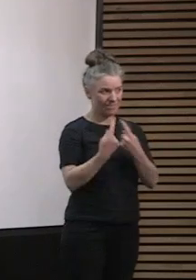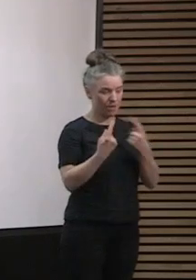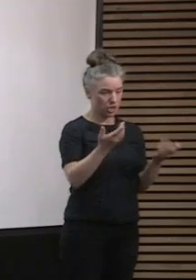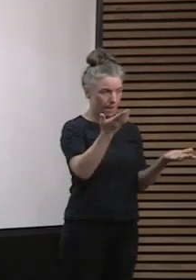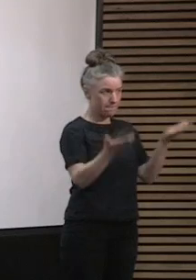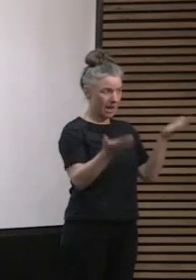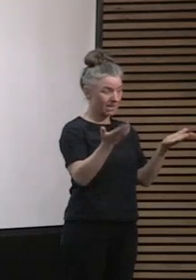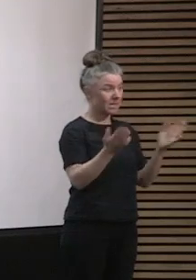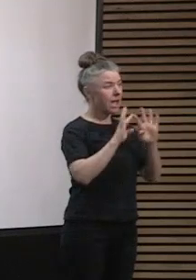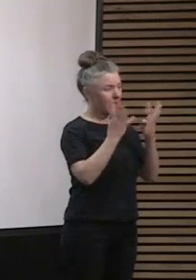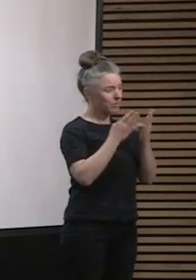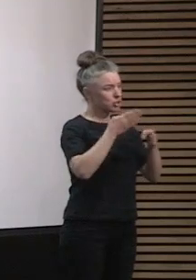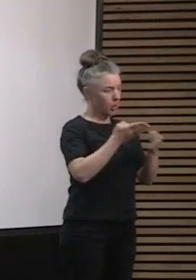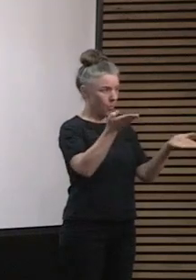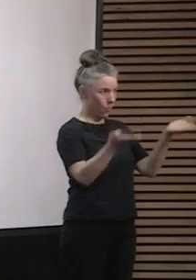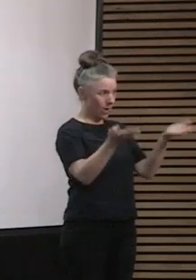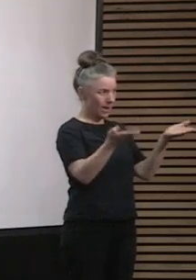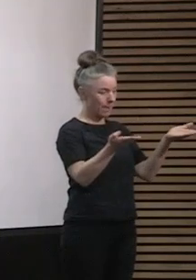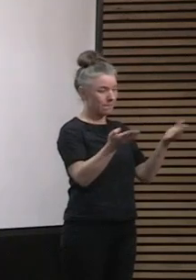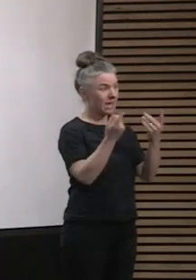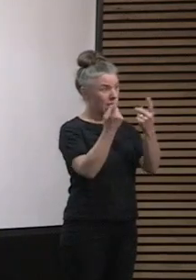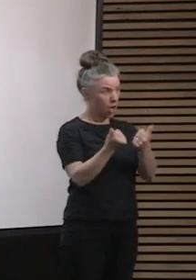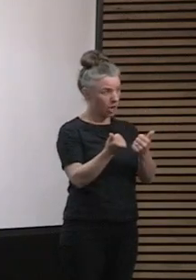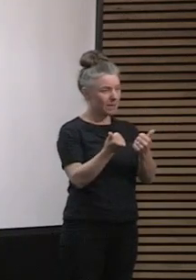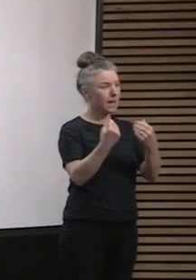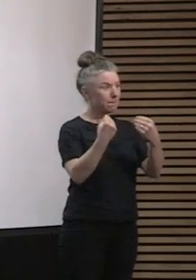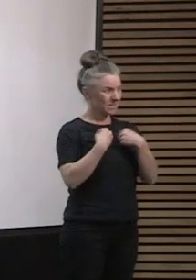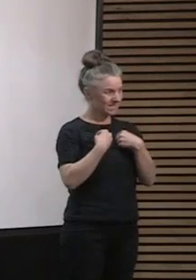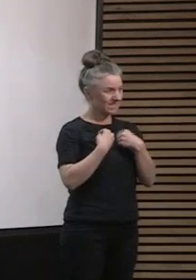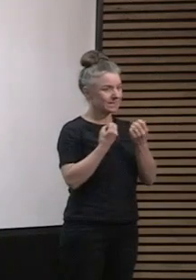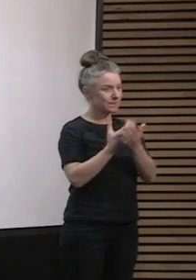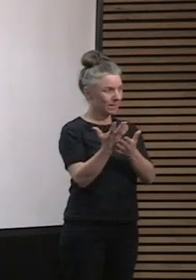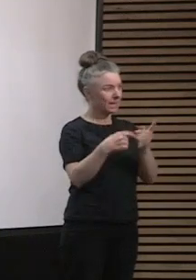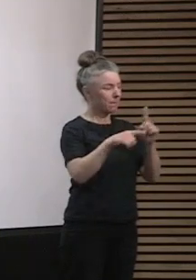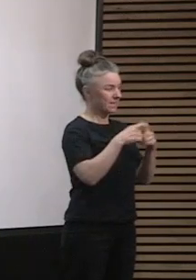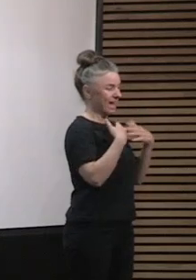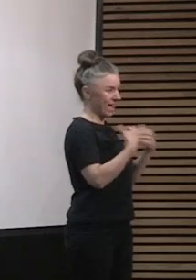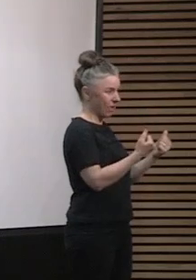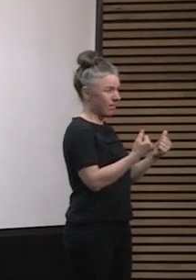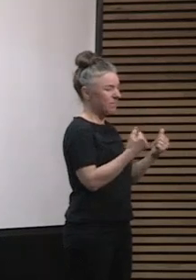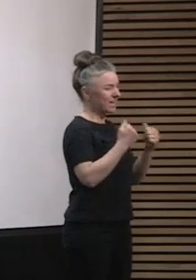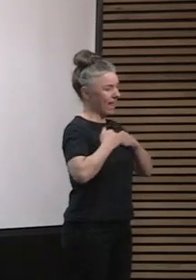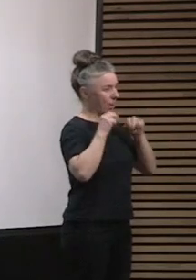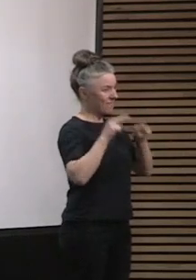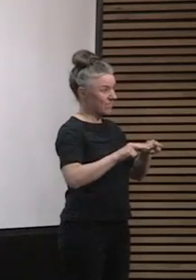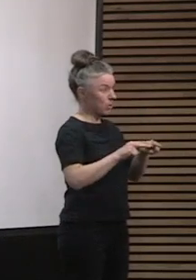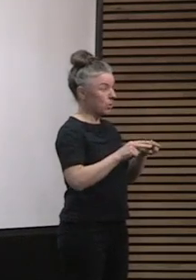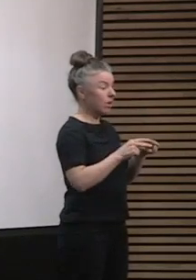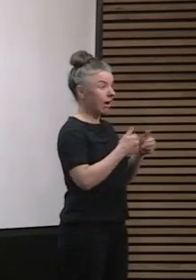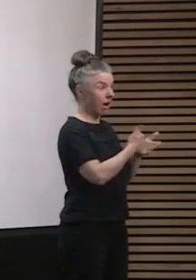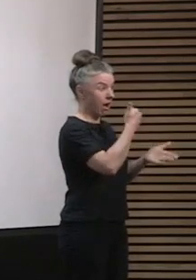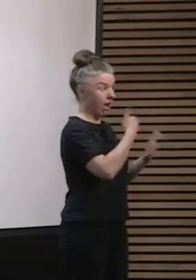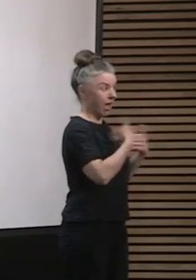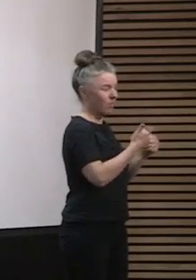And that's what Cabinet's job is, to then weigh up those two decisions. But our view is a strong health response is the best thing we can do for the